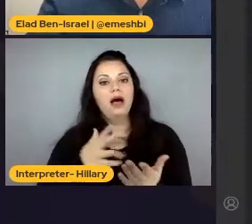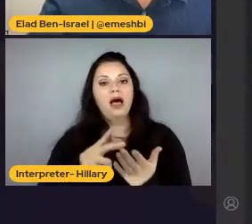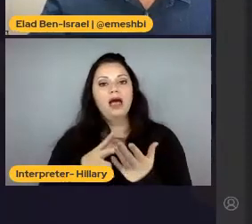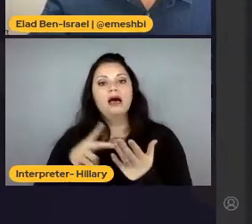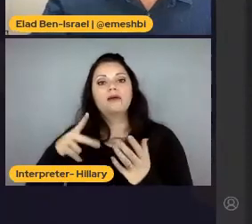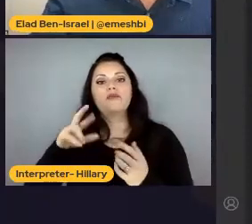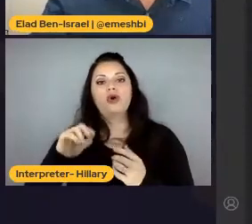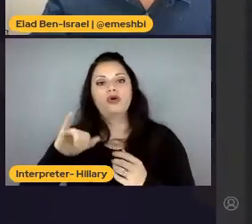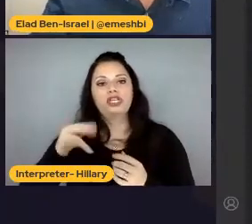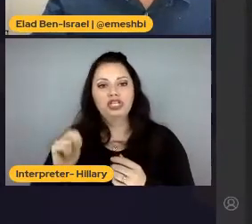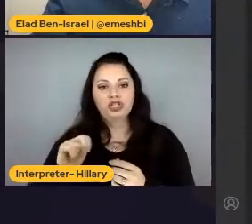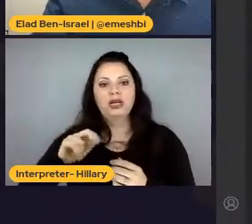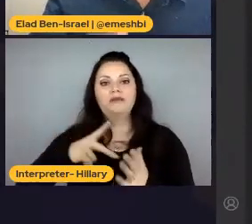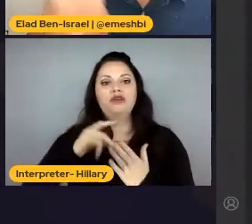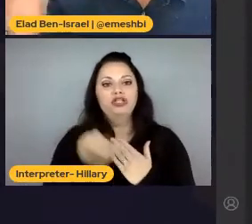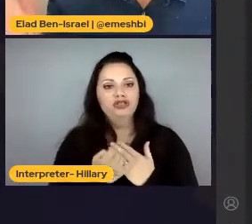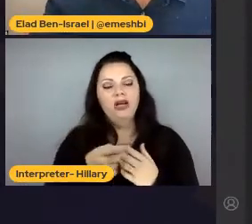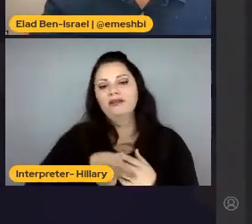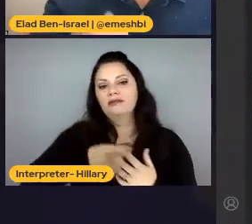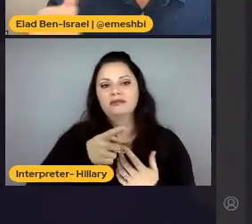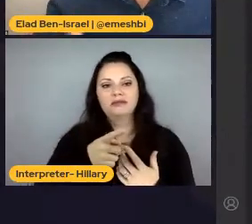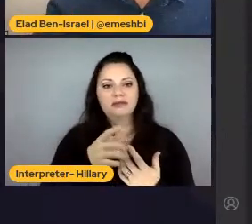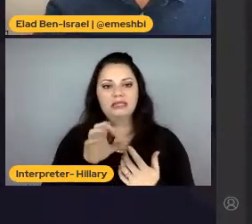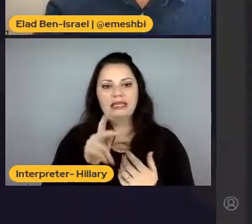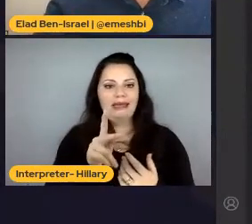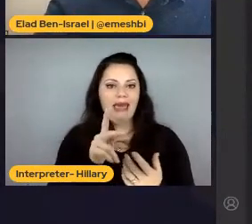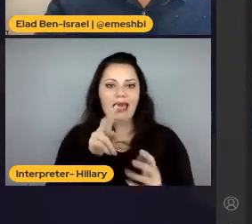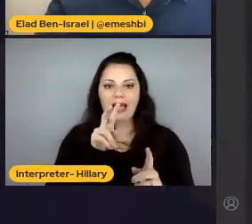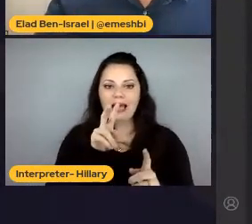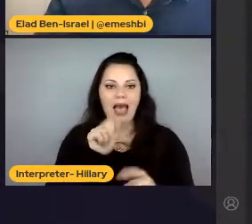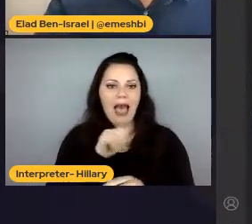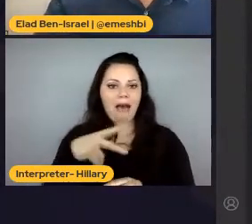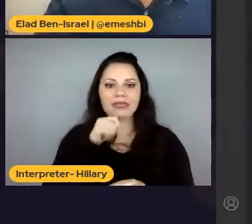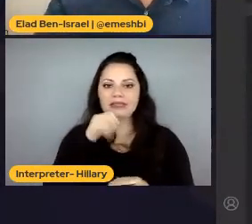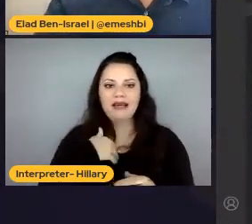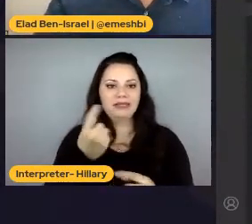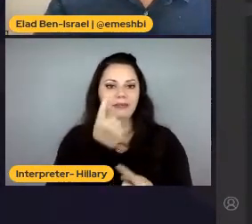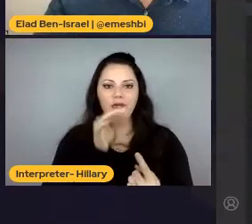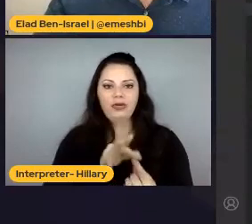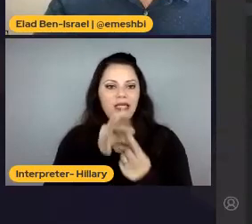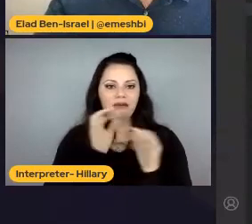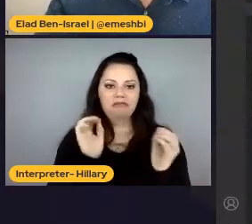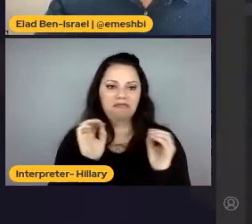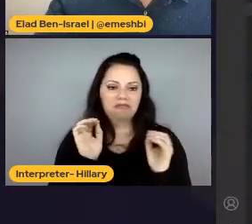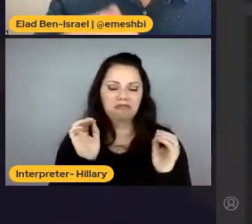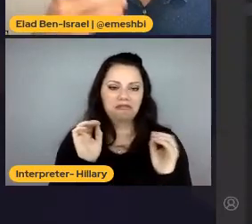just a CDK application. It doesn't have anything unique about it. But